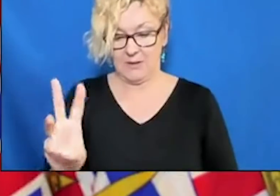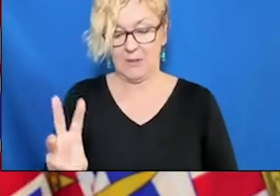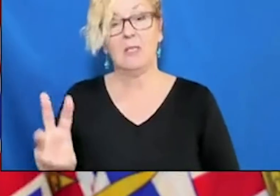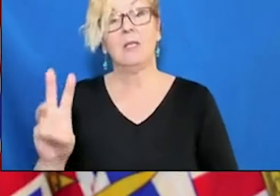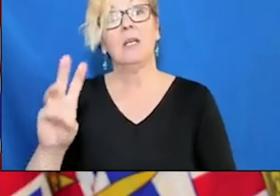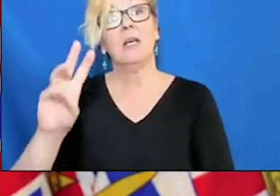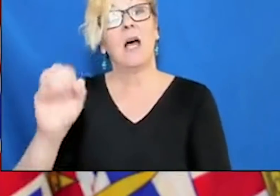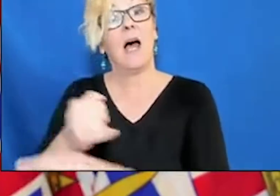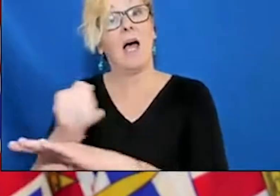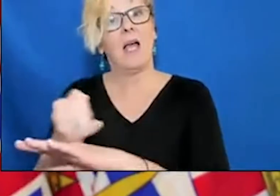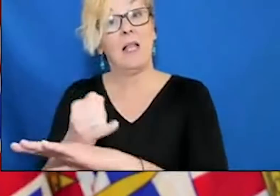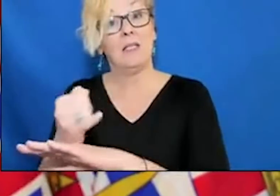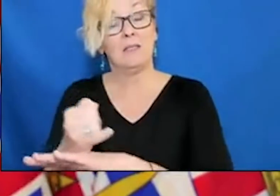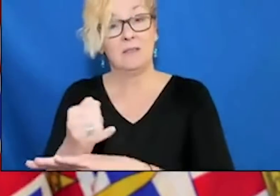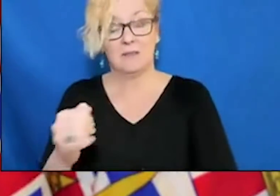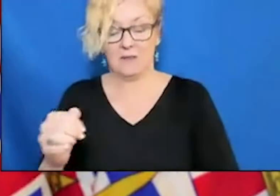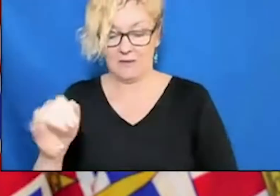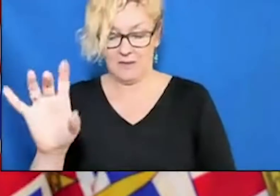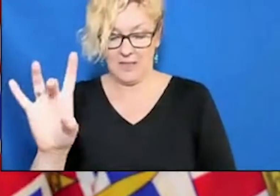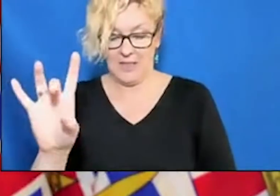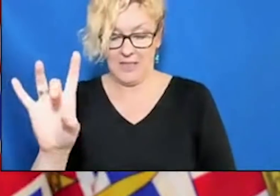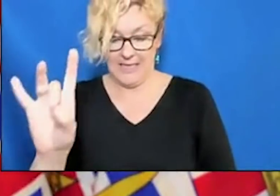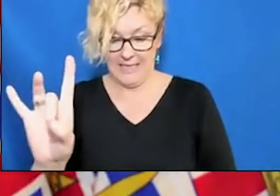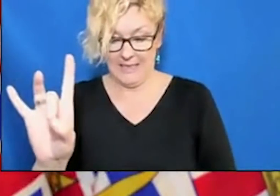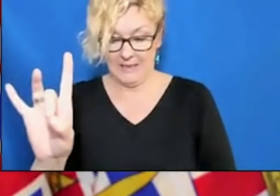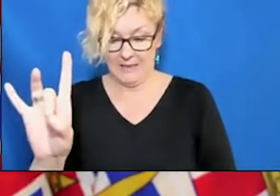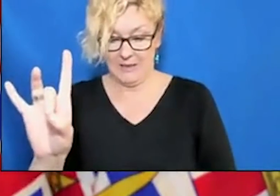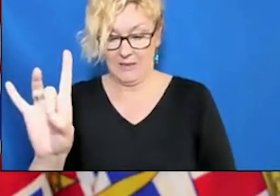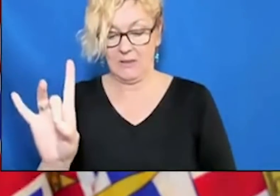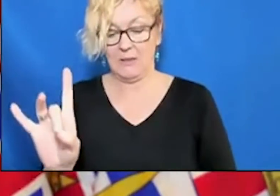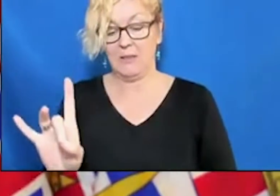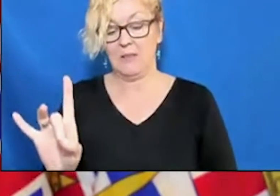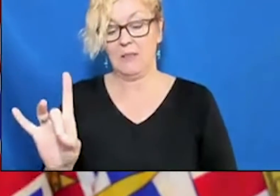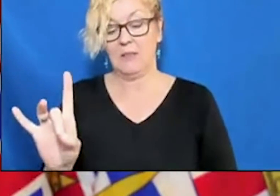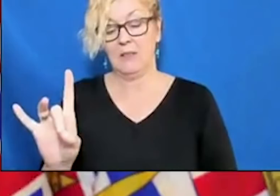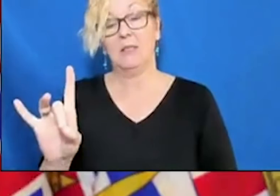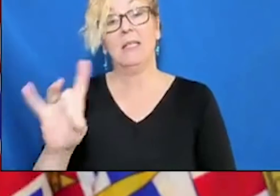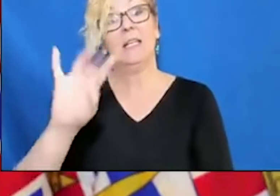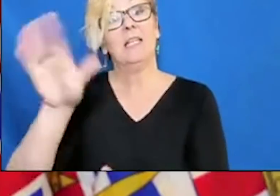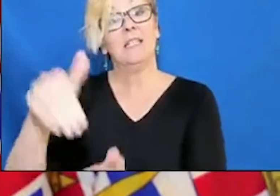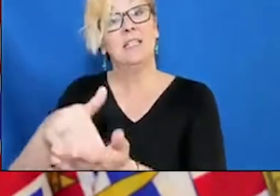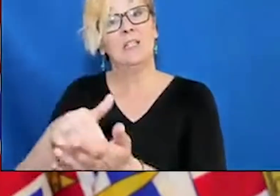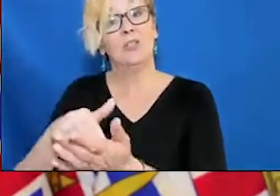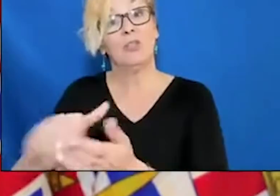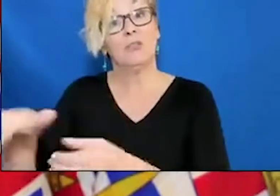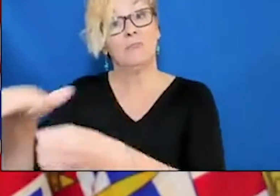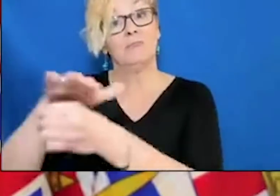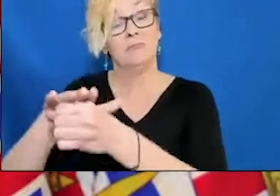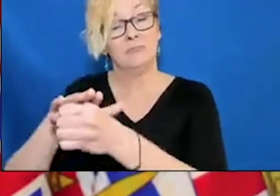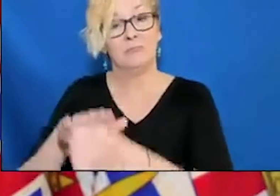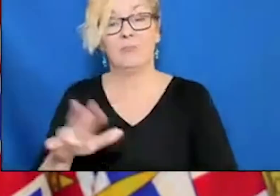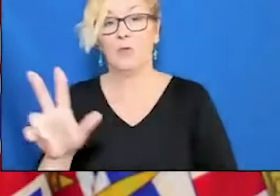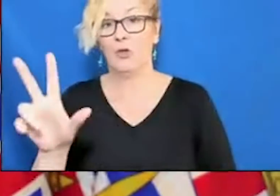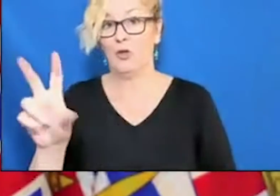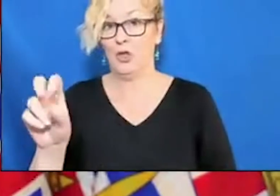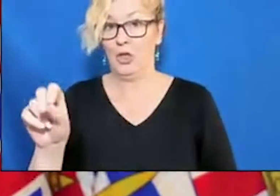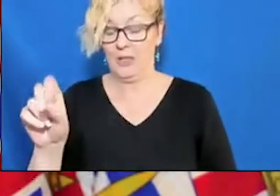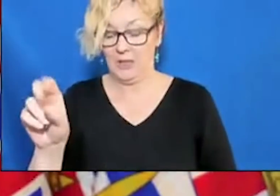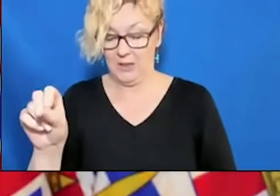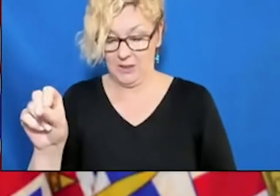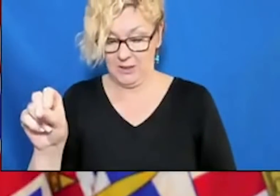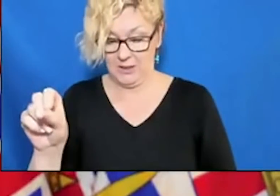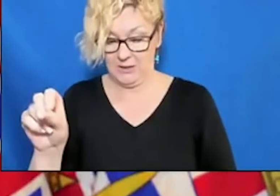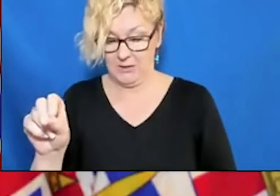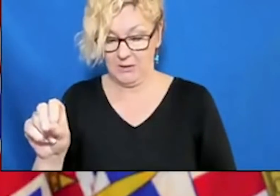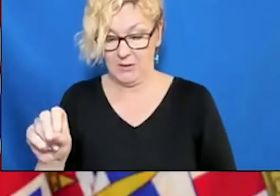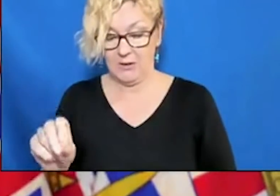bringing the total there to 30. One of the things that we follow very carefully is whether the variants that we're